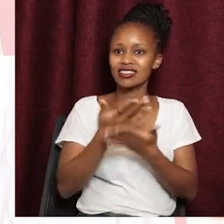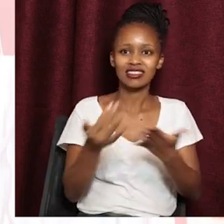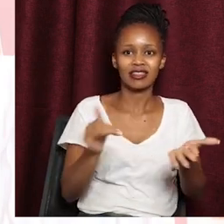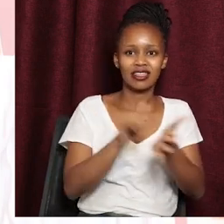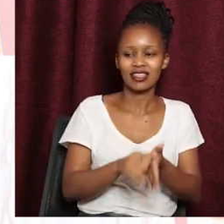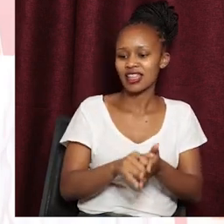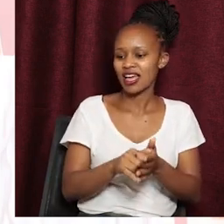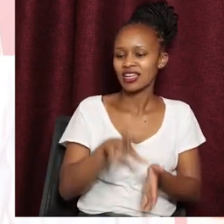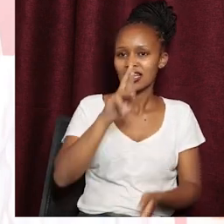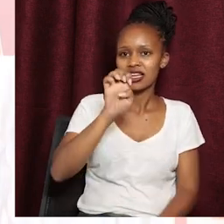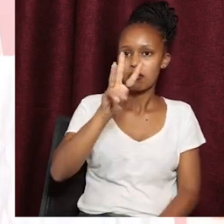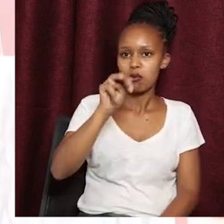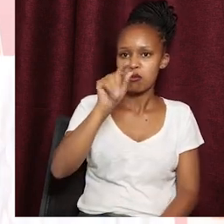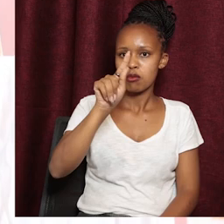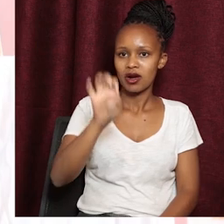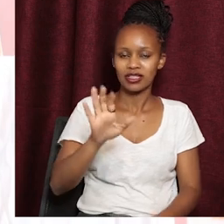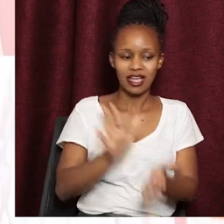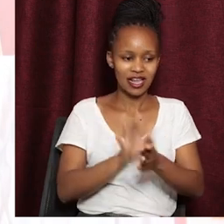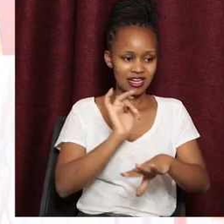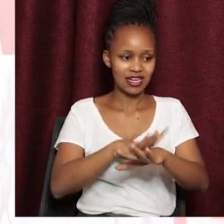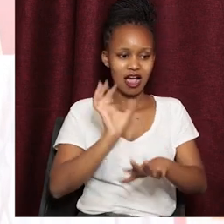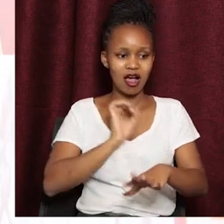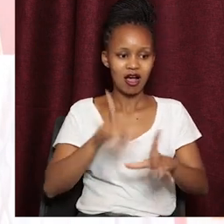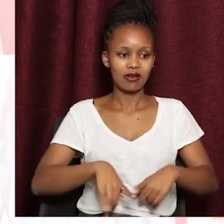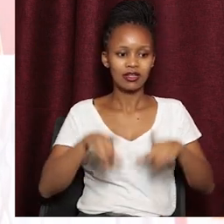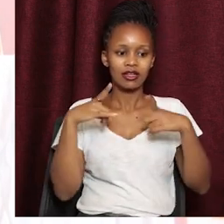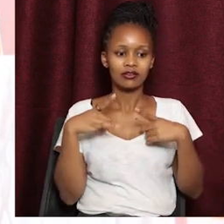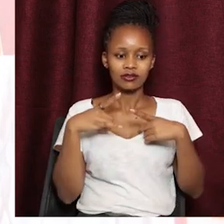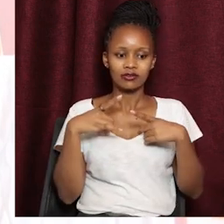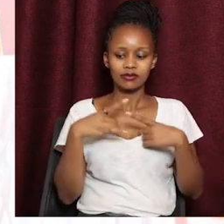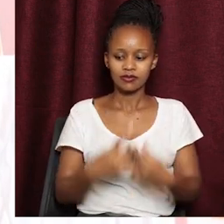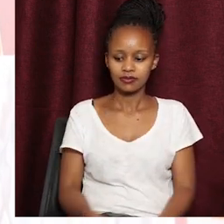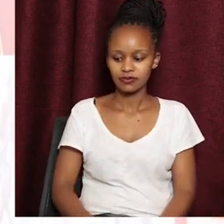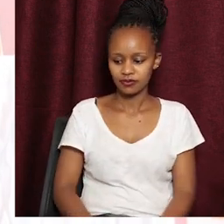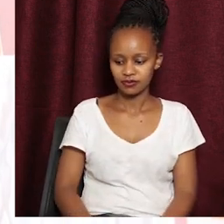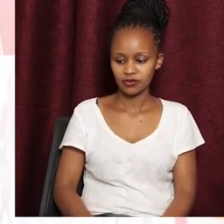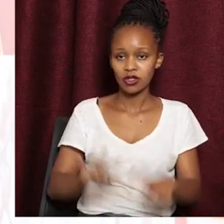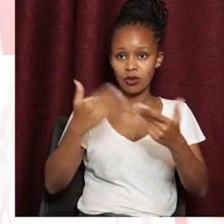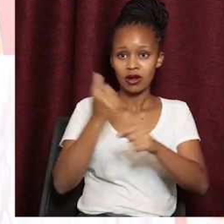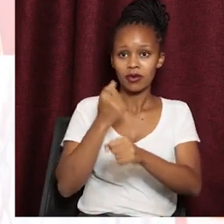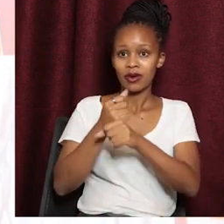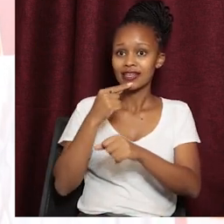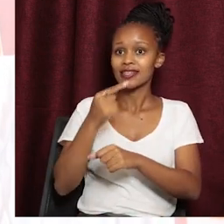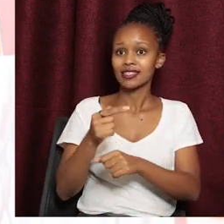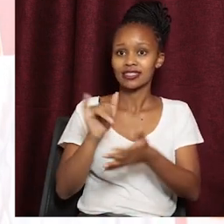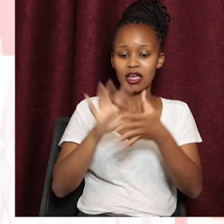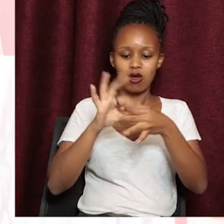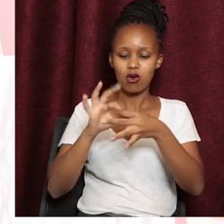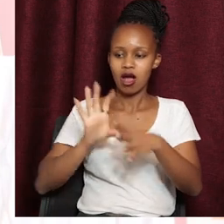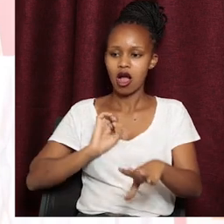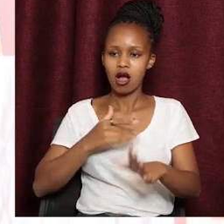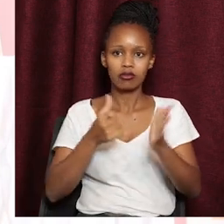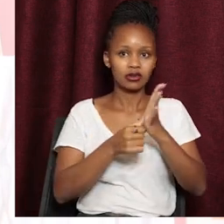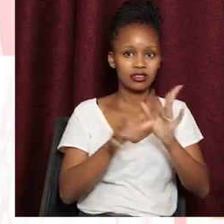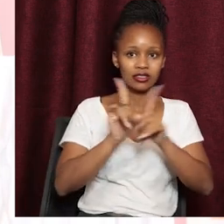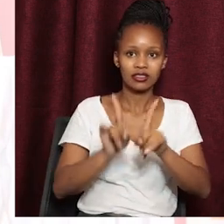something remote and detached from our life. What I've been doing is to connect our